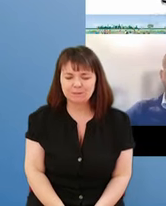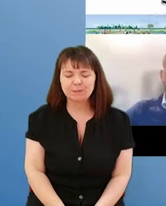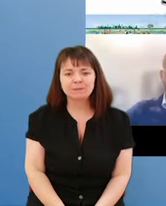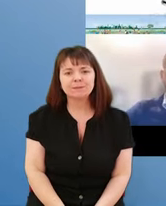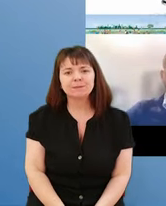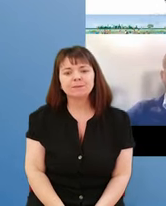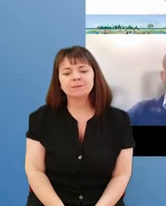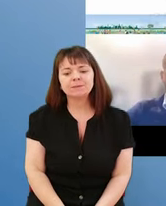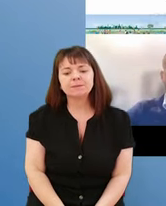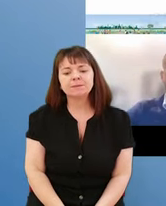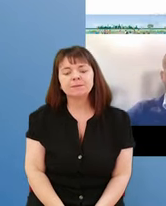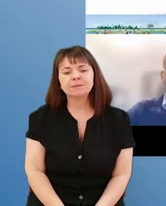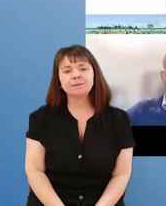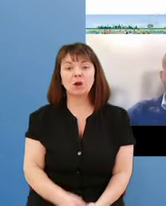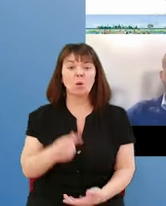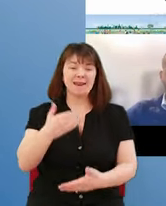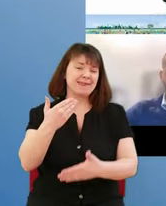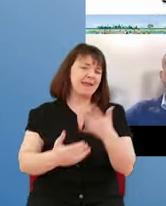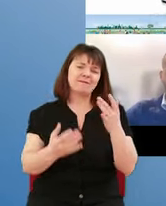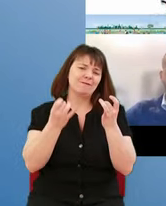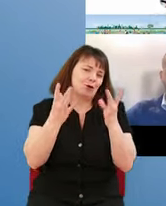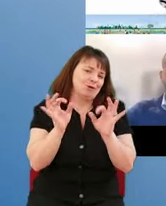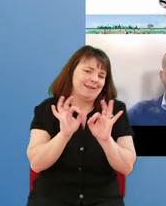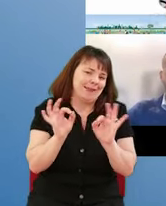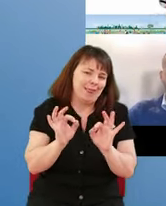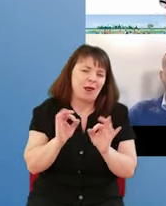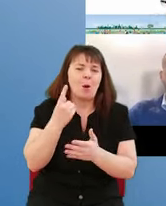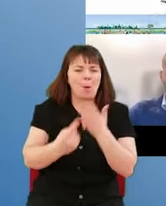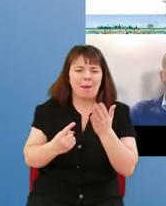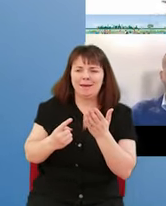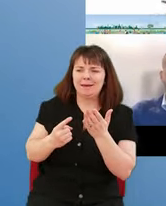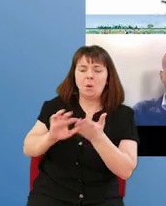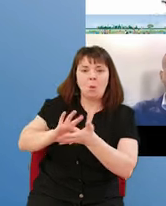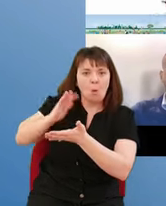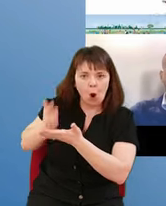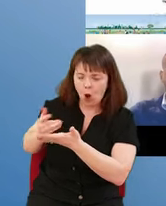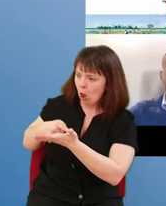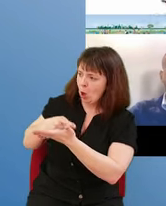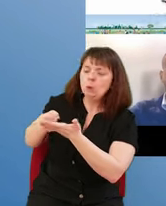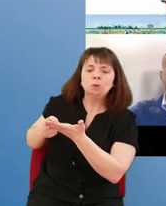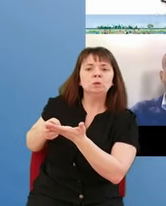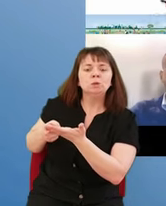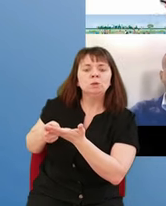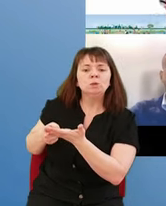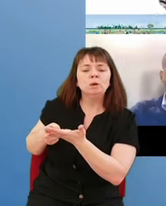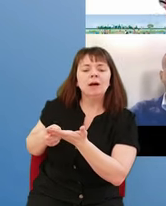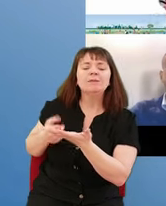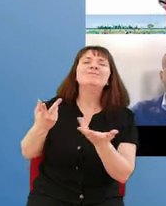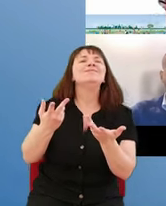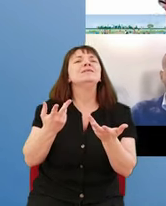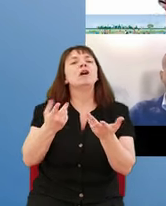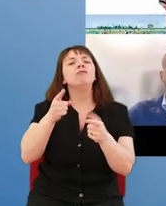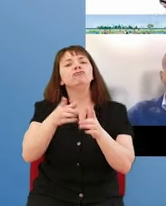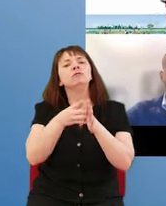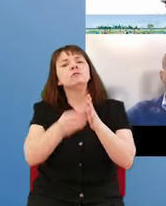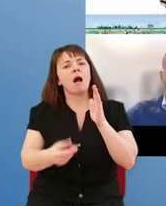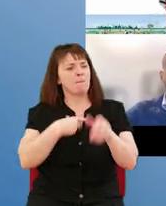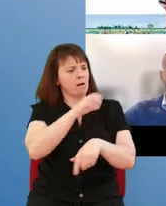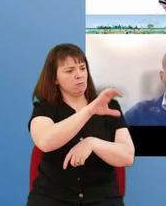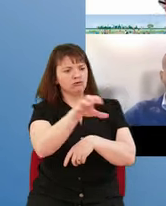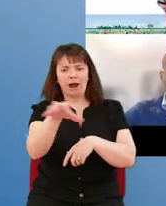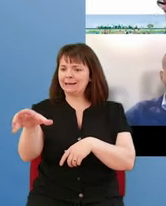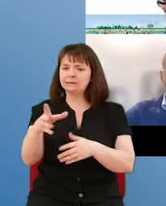yeah, once we know, because if practices hadn't decided to sign up, the message we'd have to patients of how they access services will be different to that